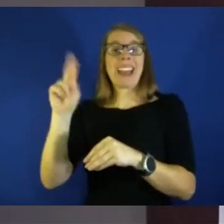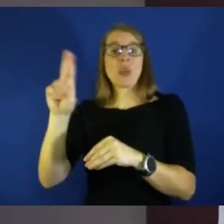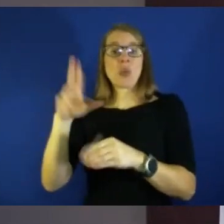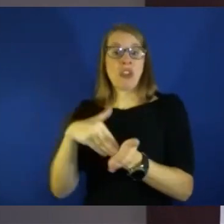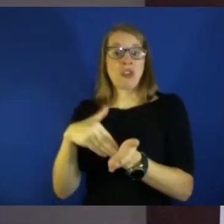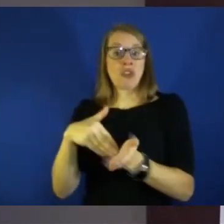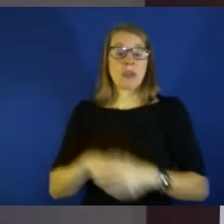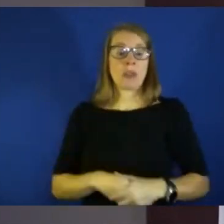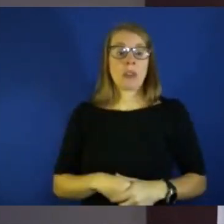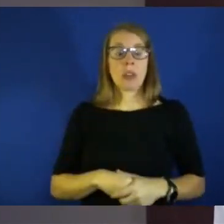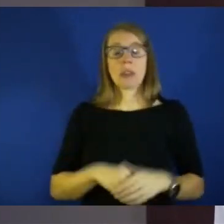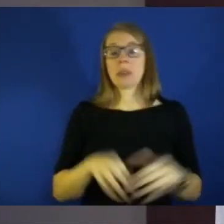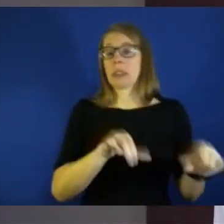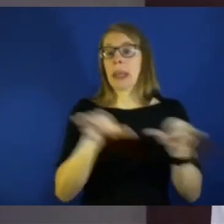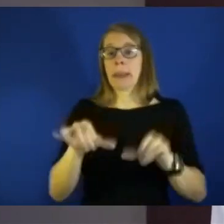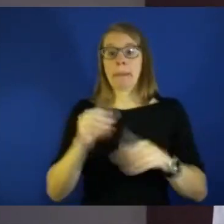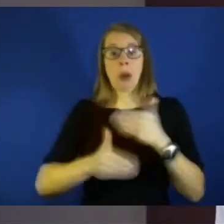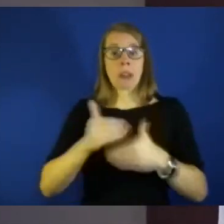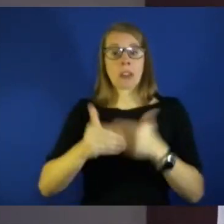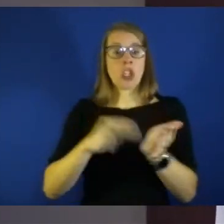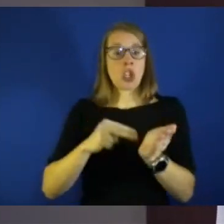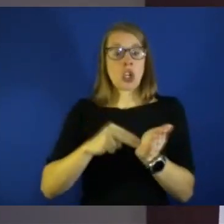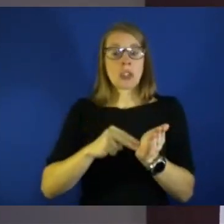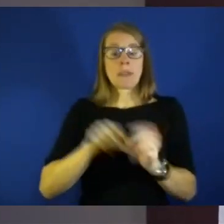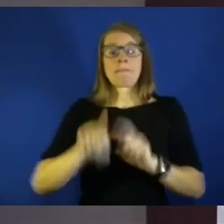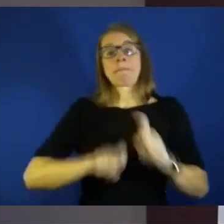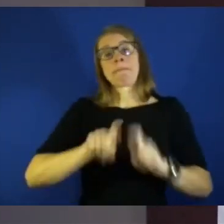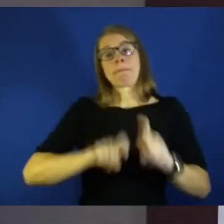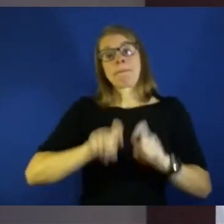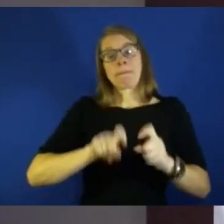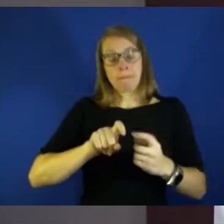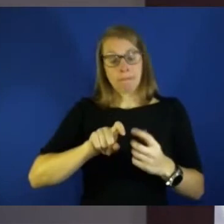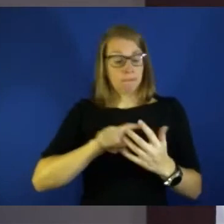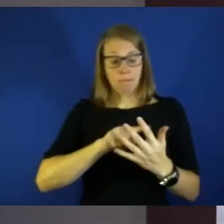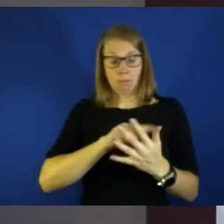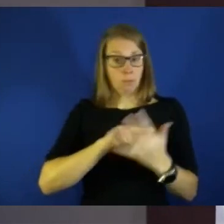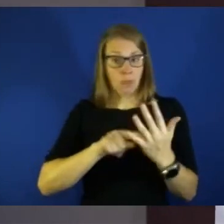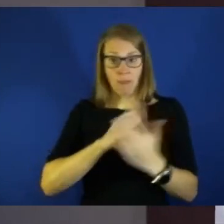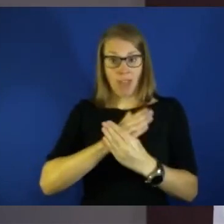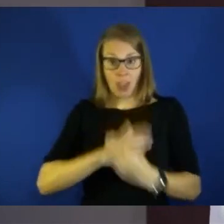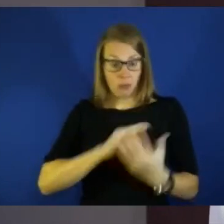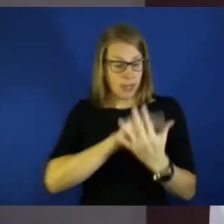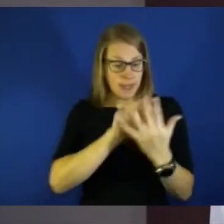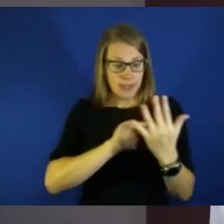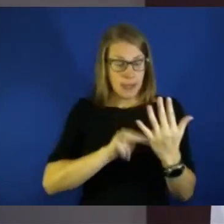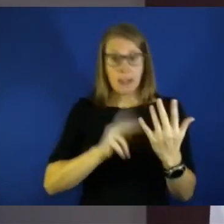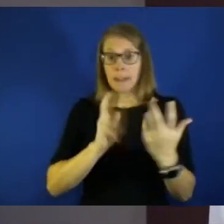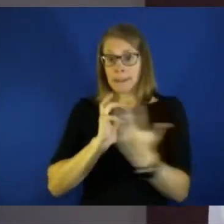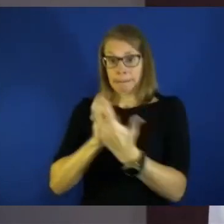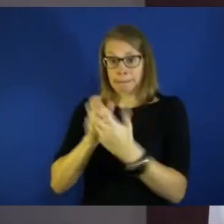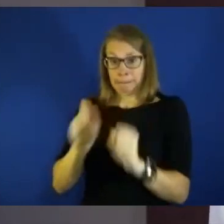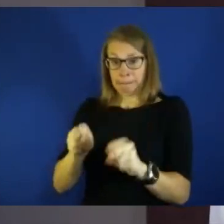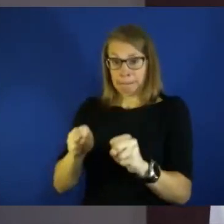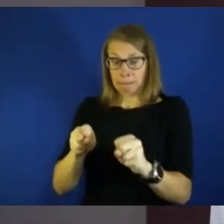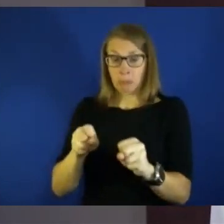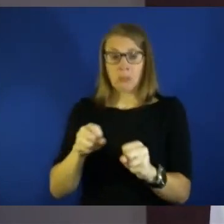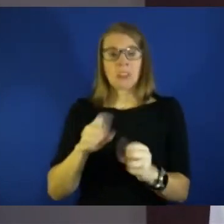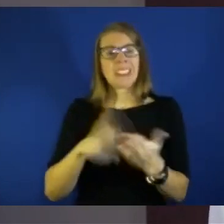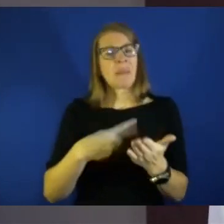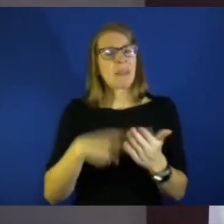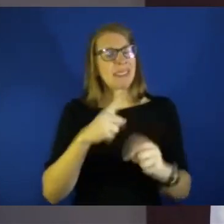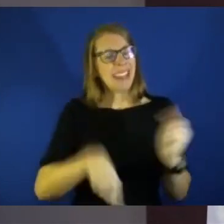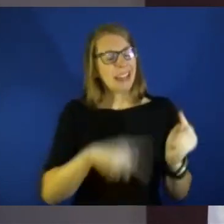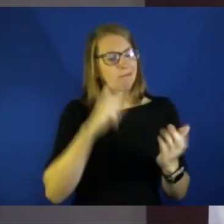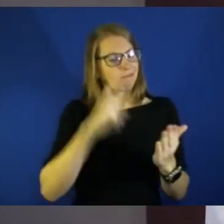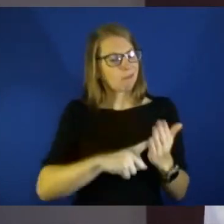same process where these nurses go through the criteria, they look, they see if they think the person will be eligible. Sometimes you can't tell based on the information you have. So